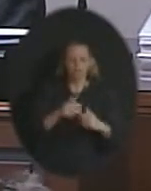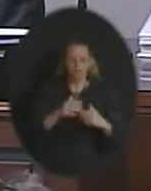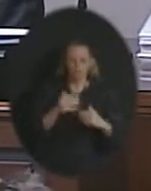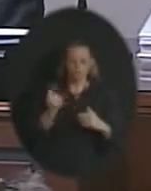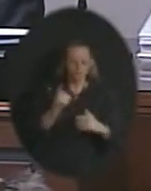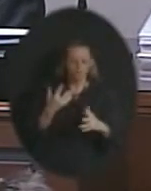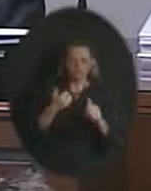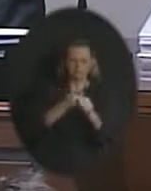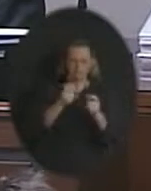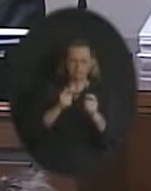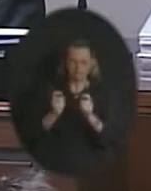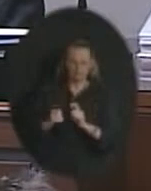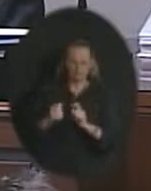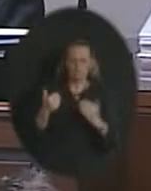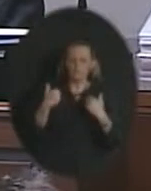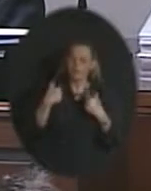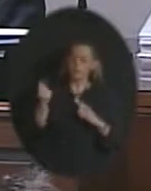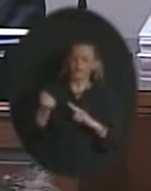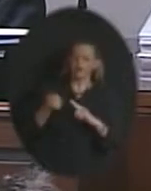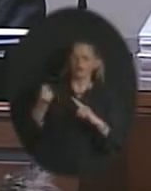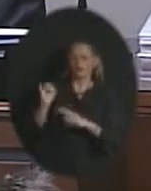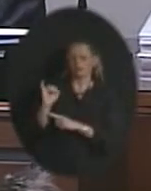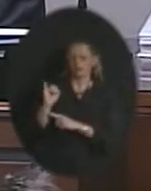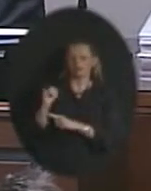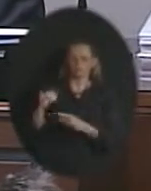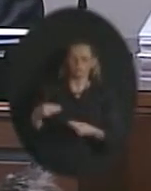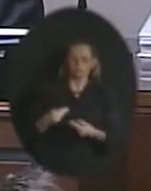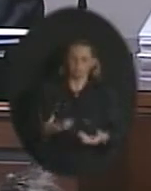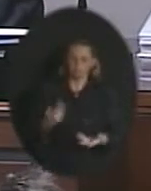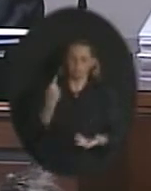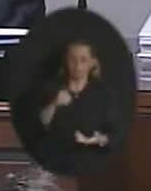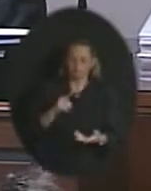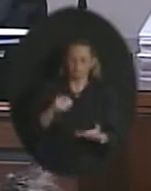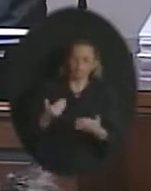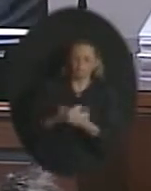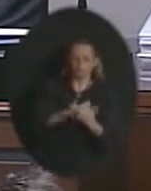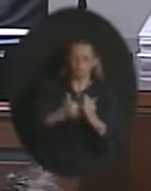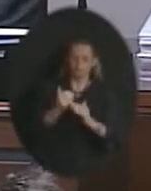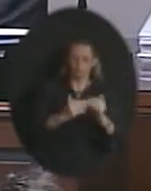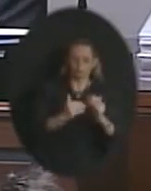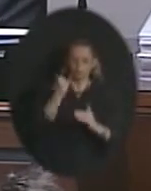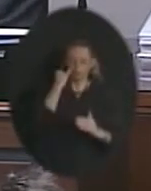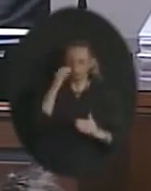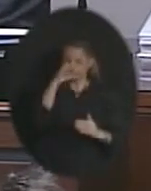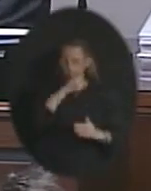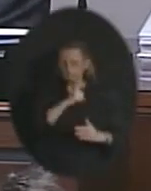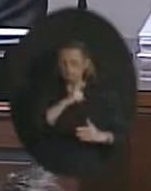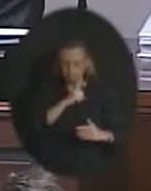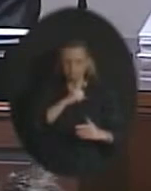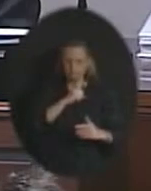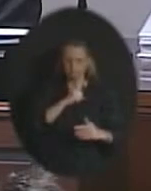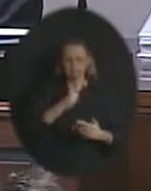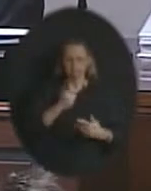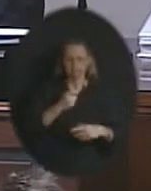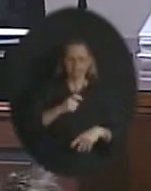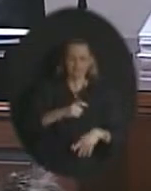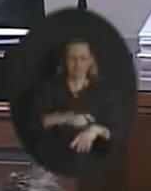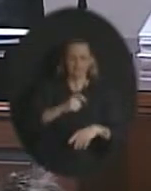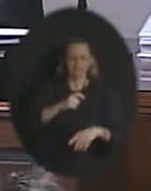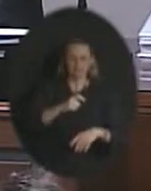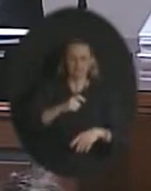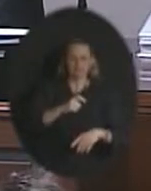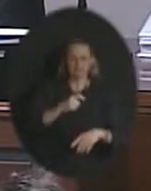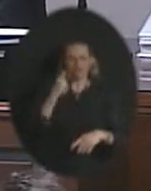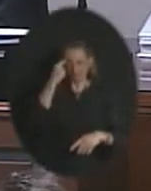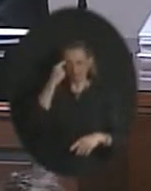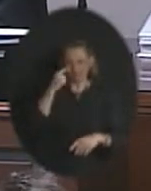some automatic coverage provisions on the property policy for new construction that if we happen to miss a timing of 20 or 30, or actually we have